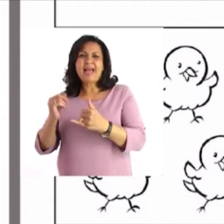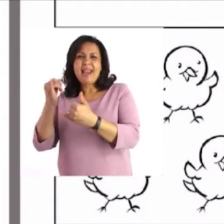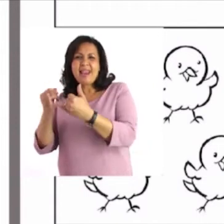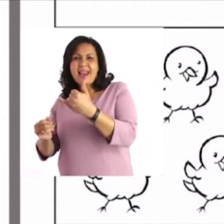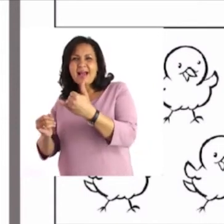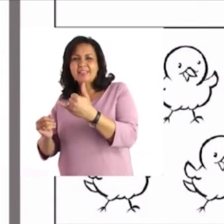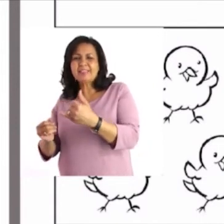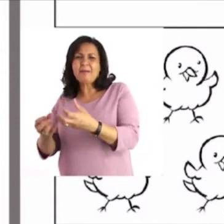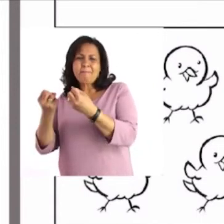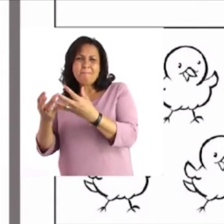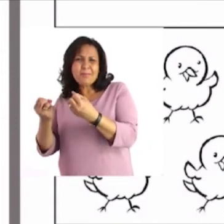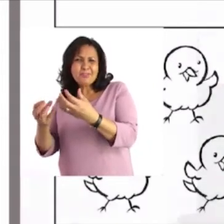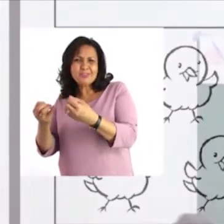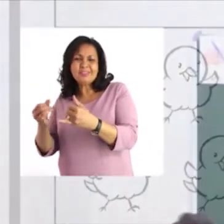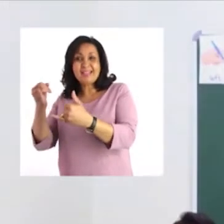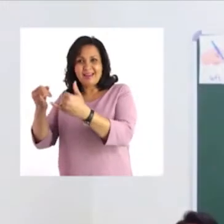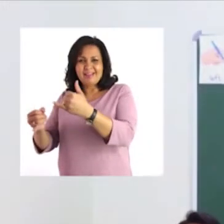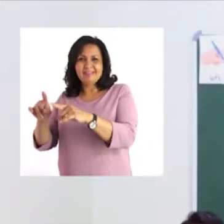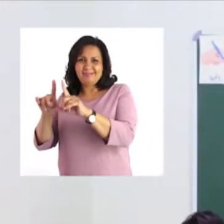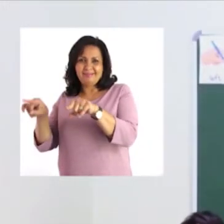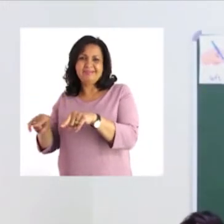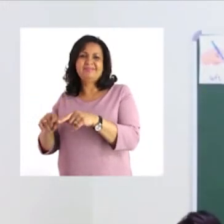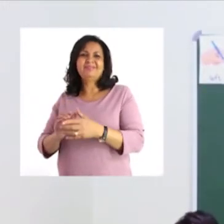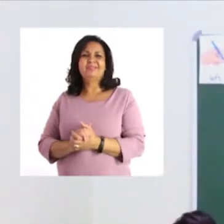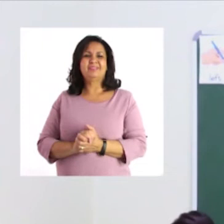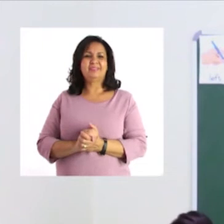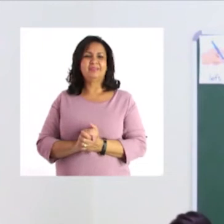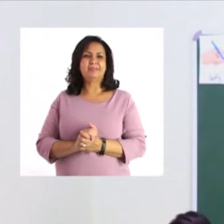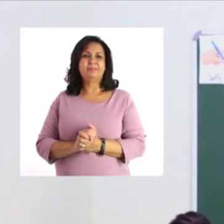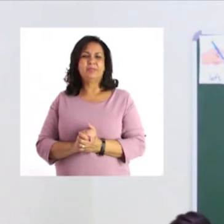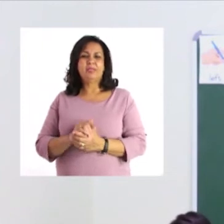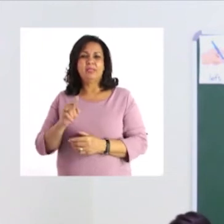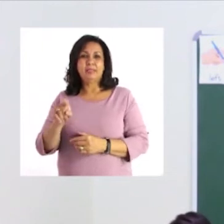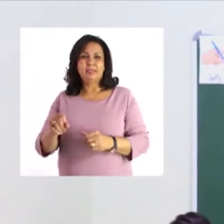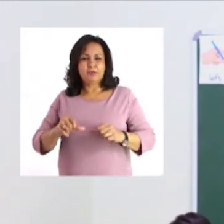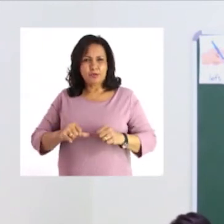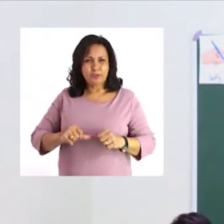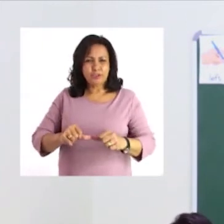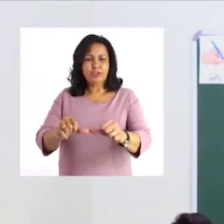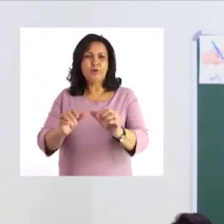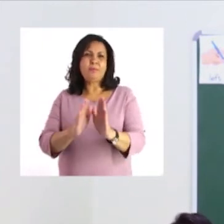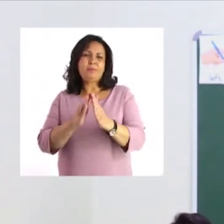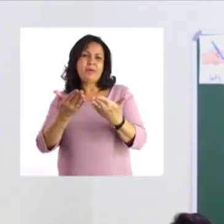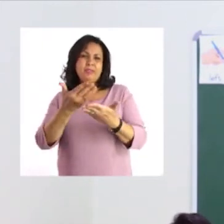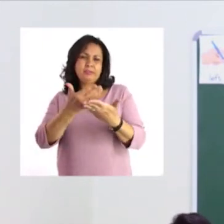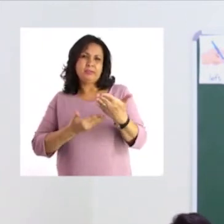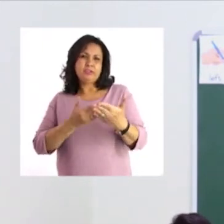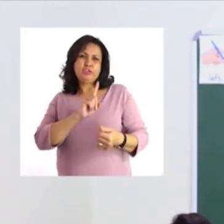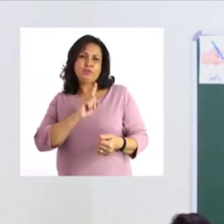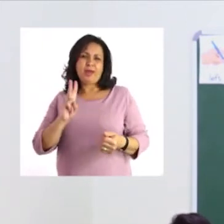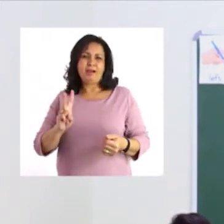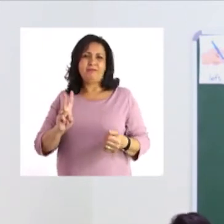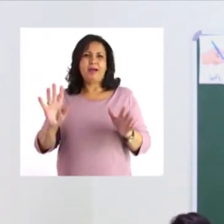the most. Well, friends, you may use this exercise on page 12 and you may color the